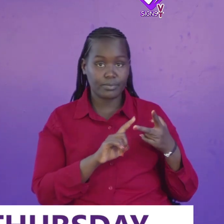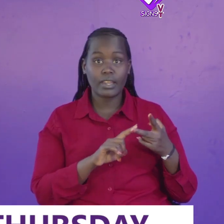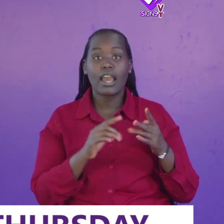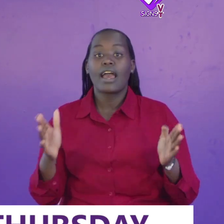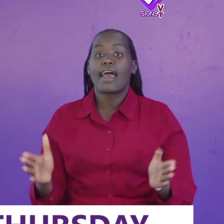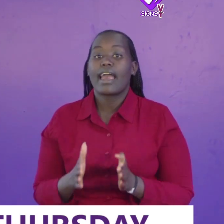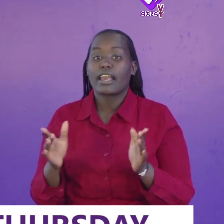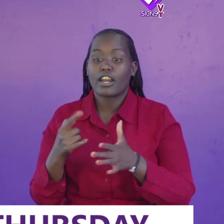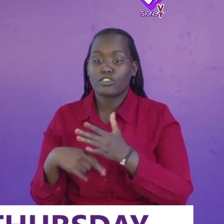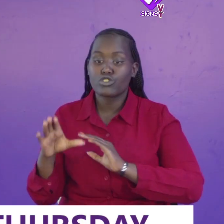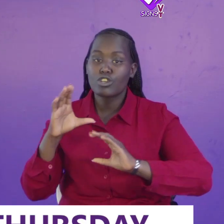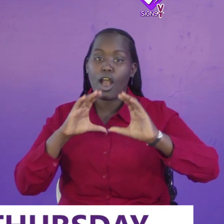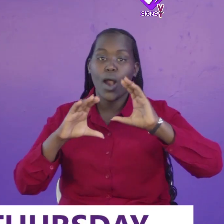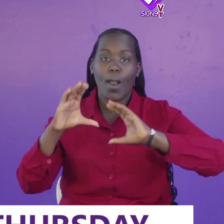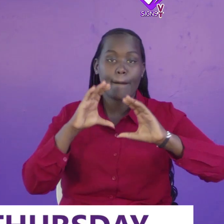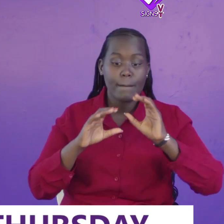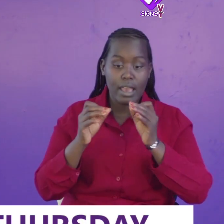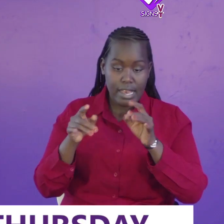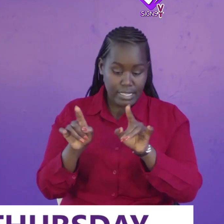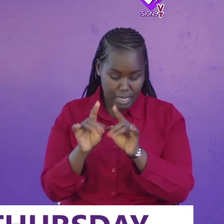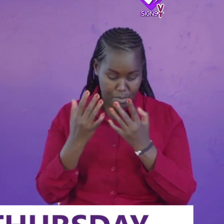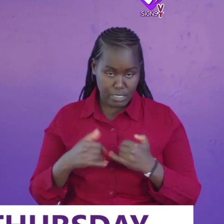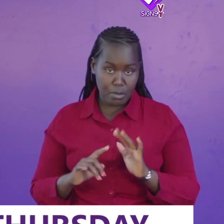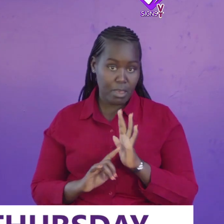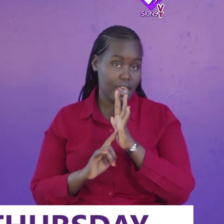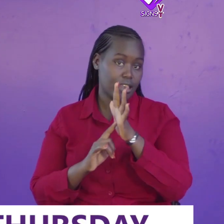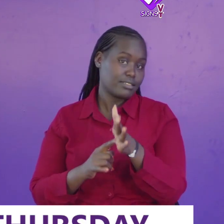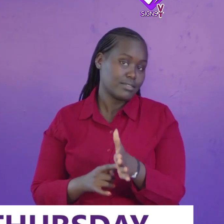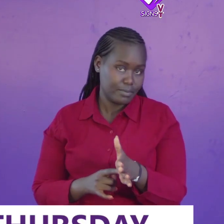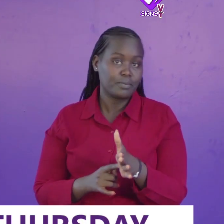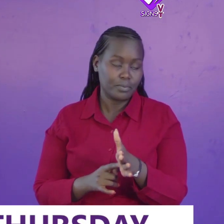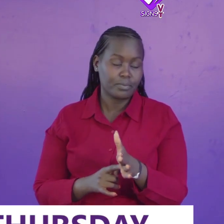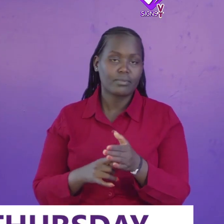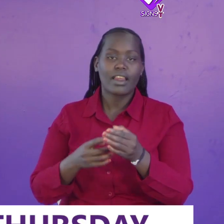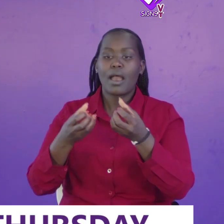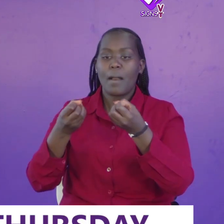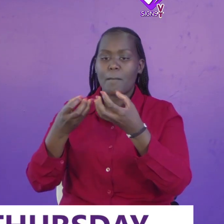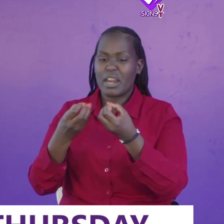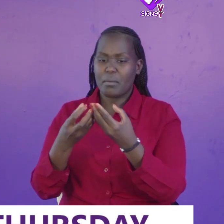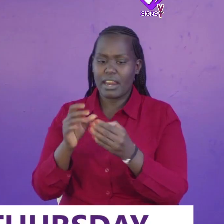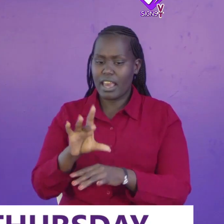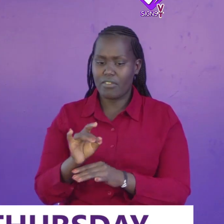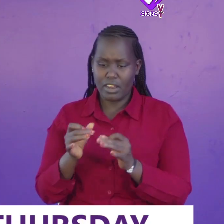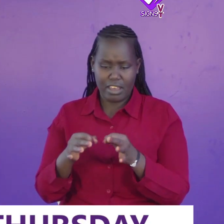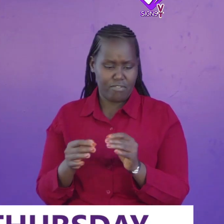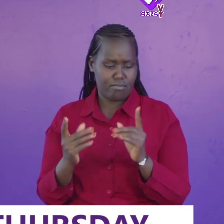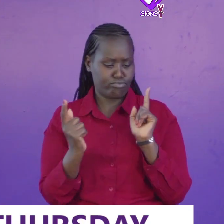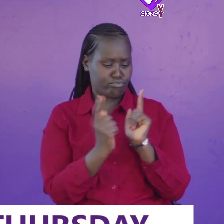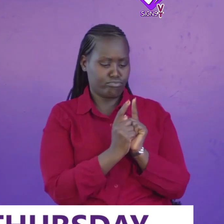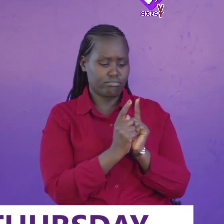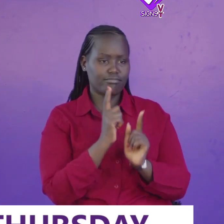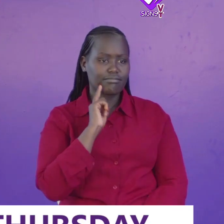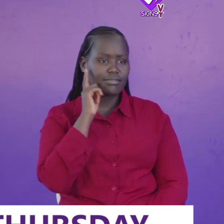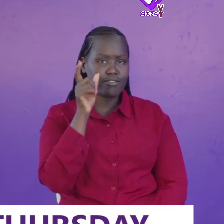encourage communication. Kama mimi hata niwape example na mimi. Mostly ulikuwa unapata if I come across a deaf person